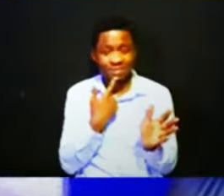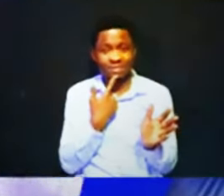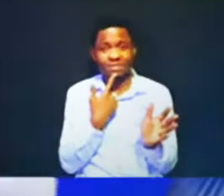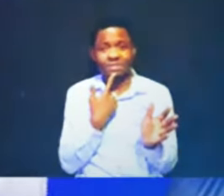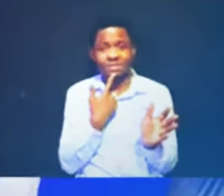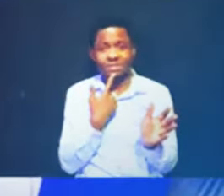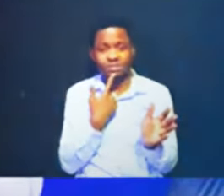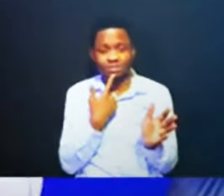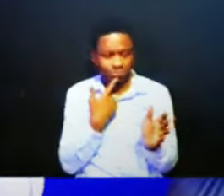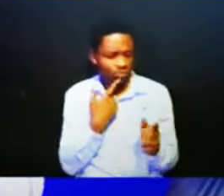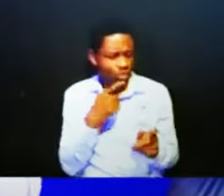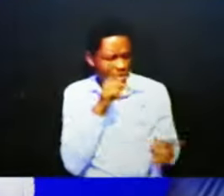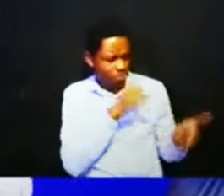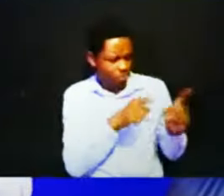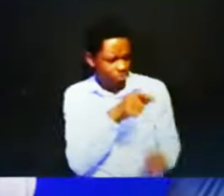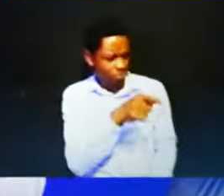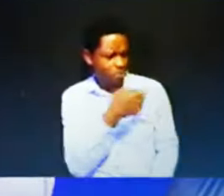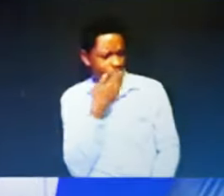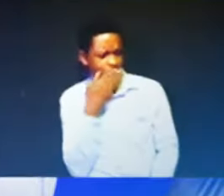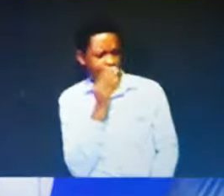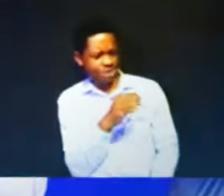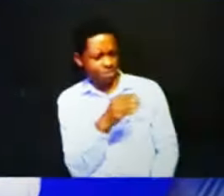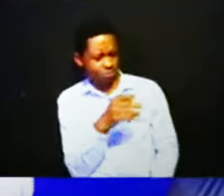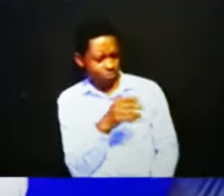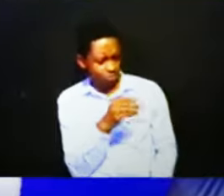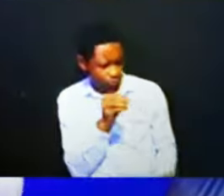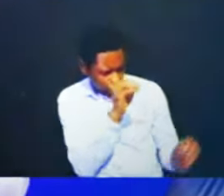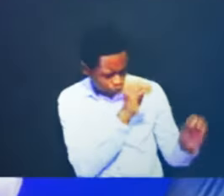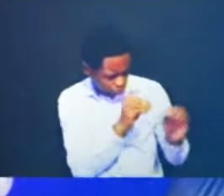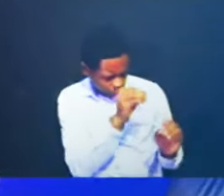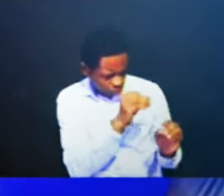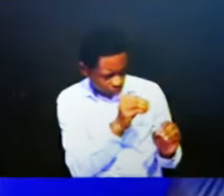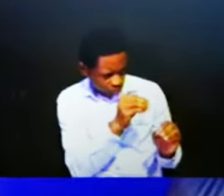and avoid them, people who sow discord nipa, and put